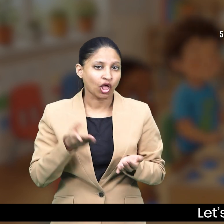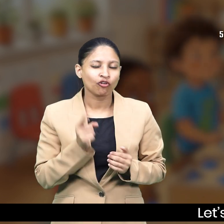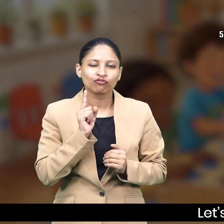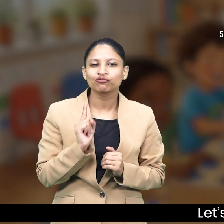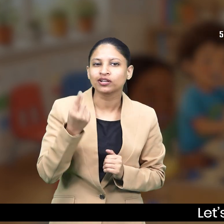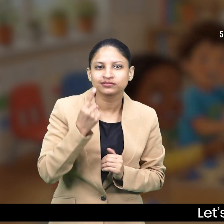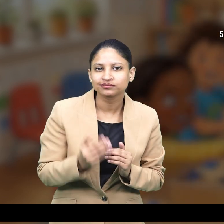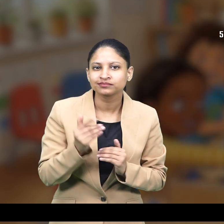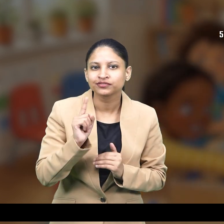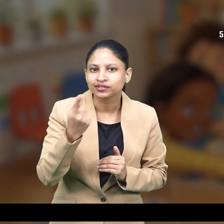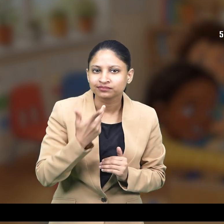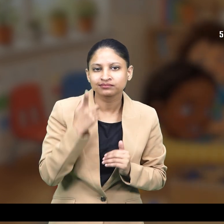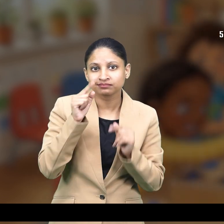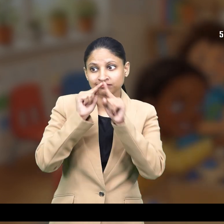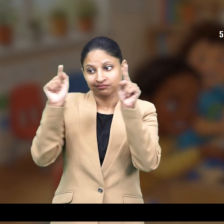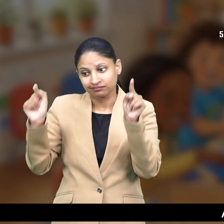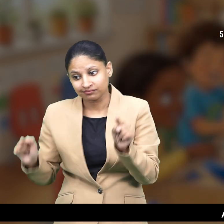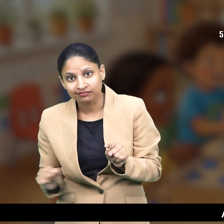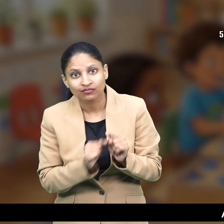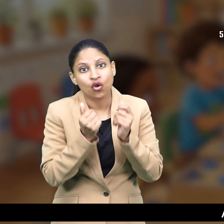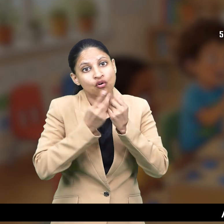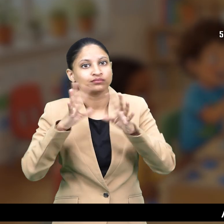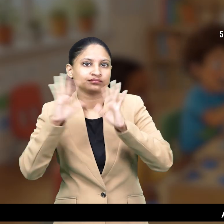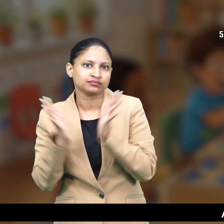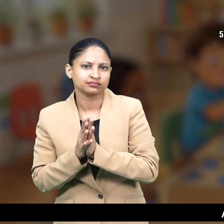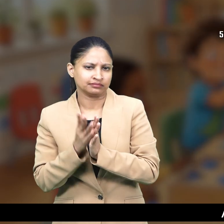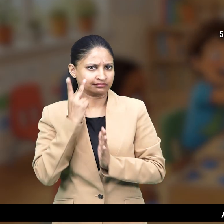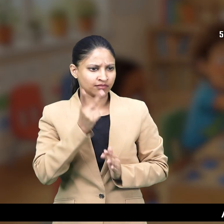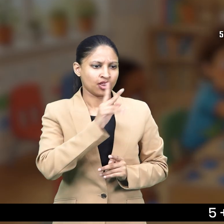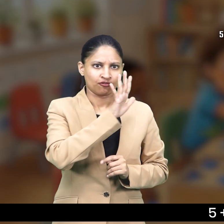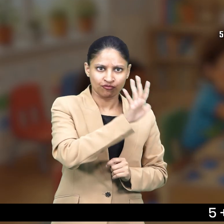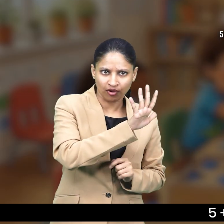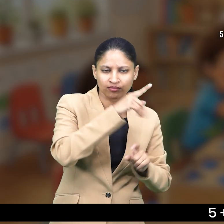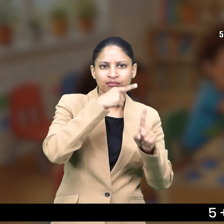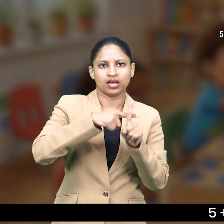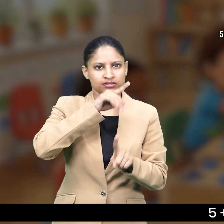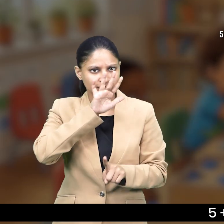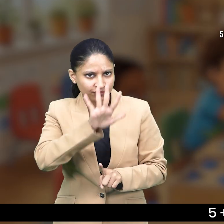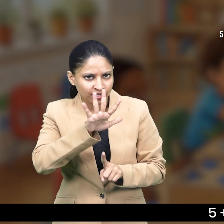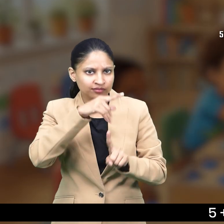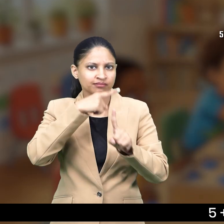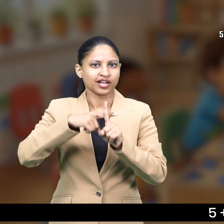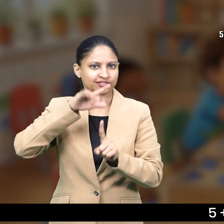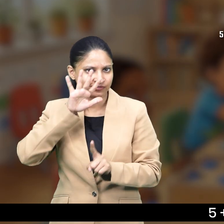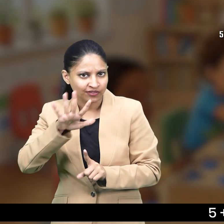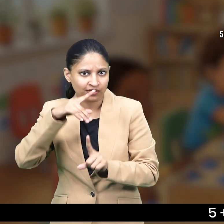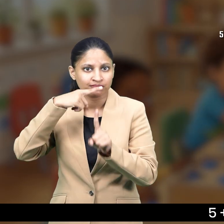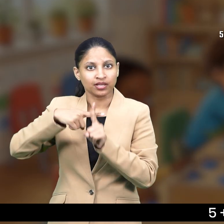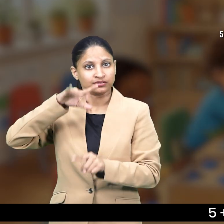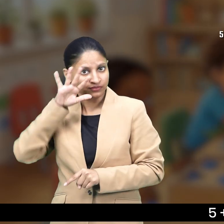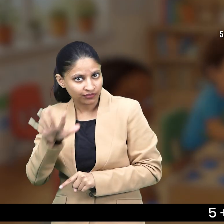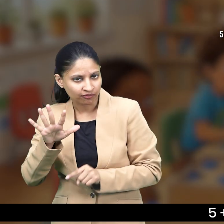the perimeter. Step 1. Add all the sides. 5 plus 5 plus